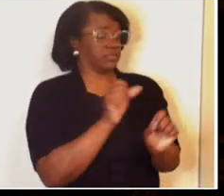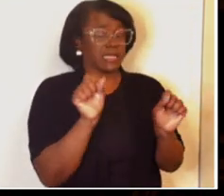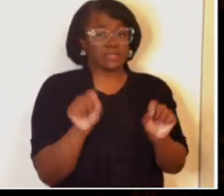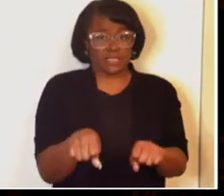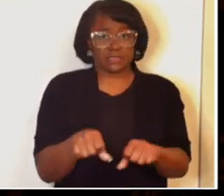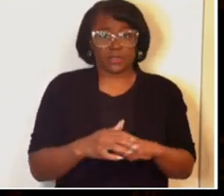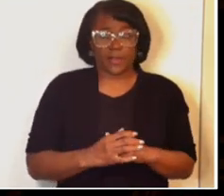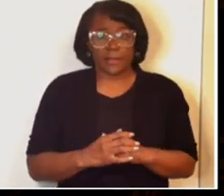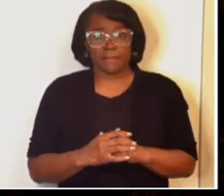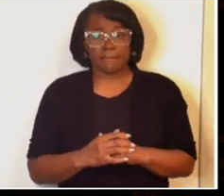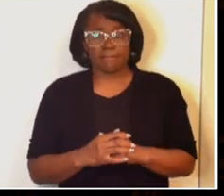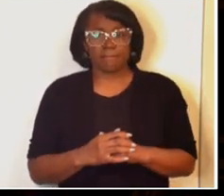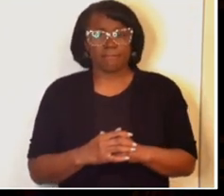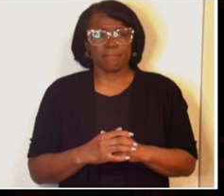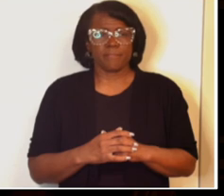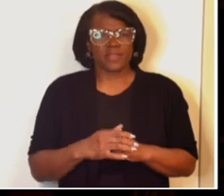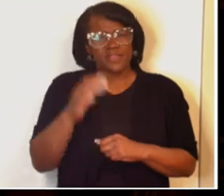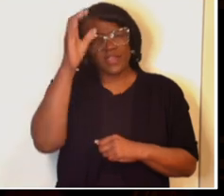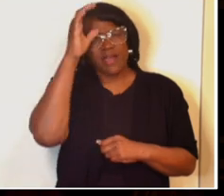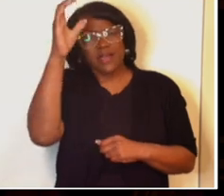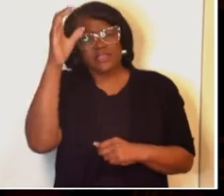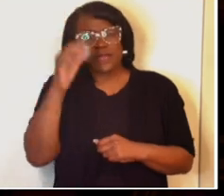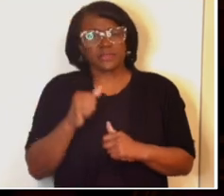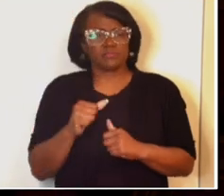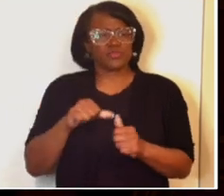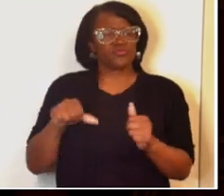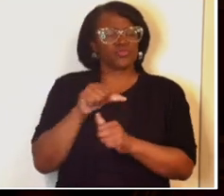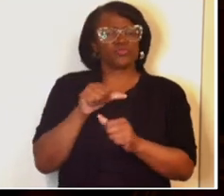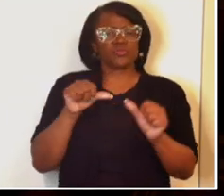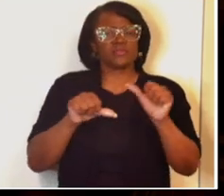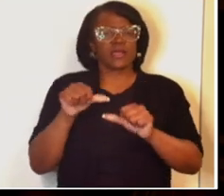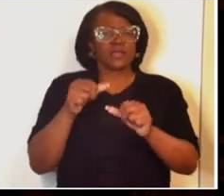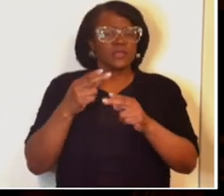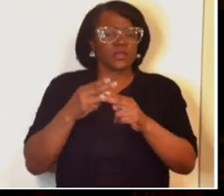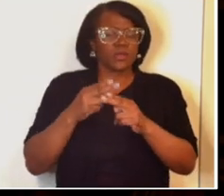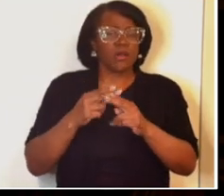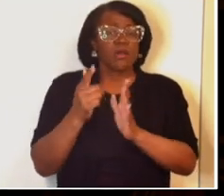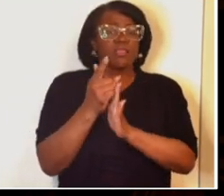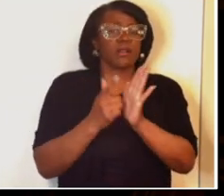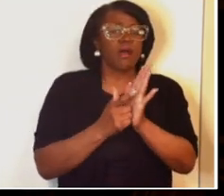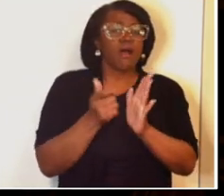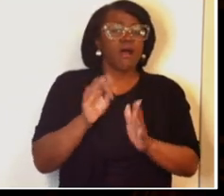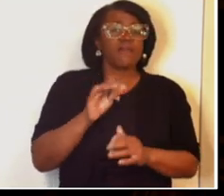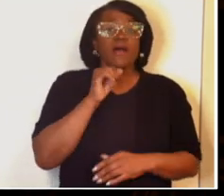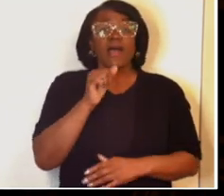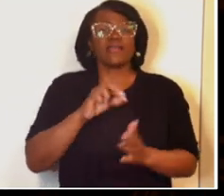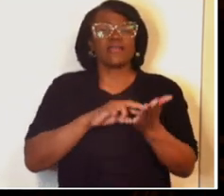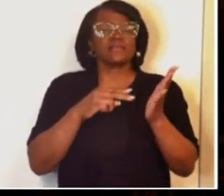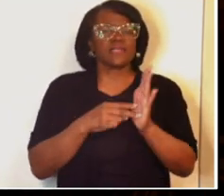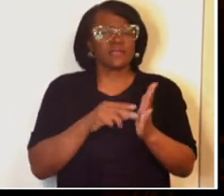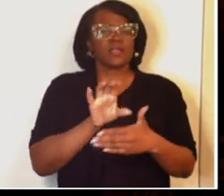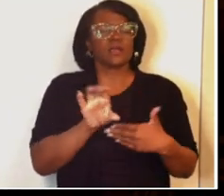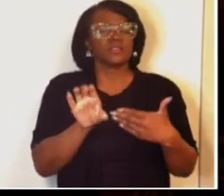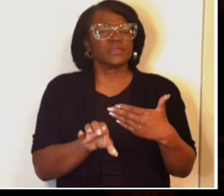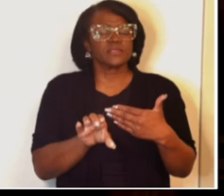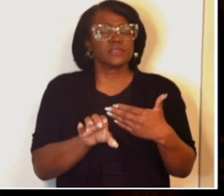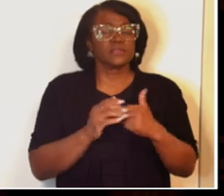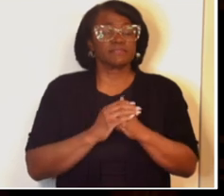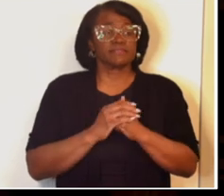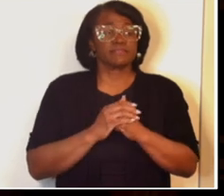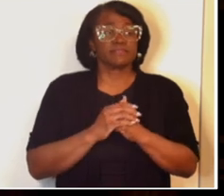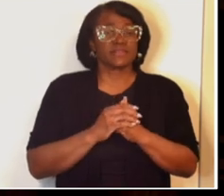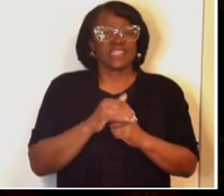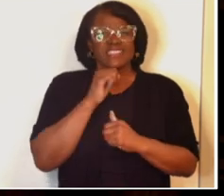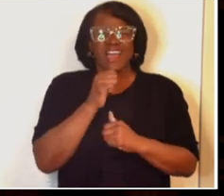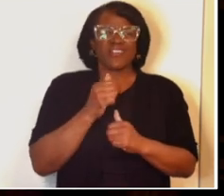There is a concept in social science called the law of unintended consequences. While not as ironclad